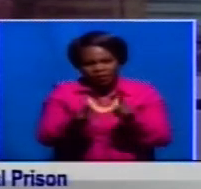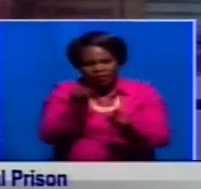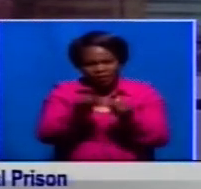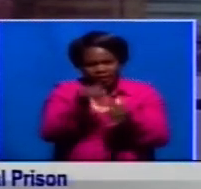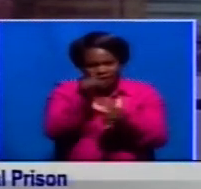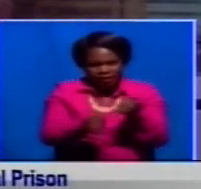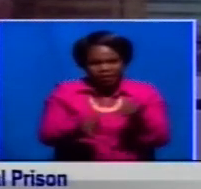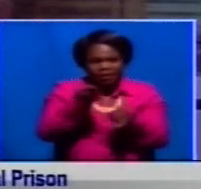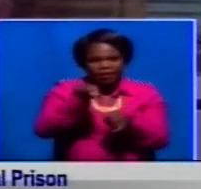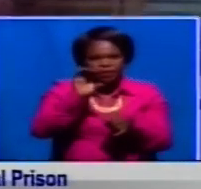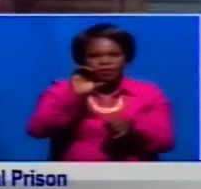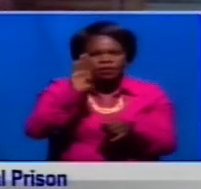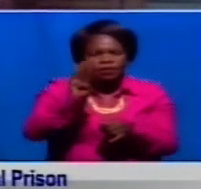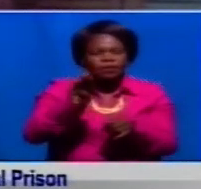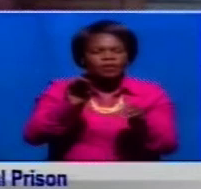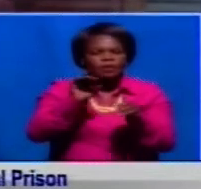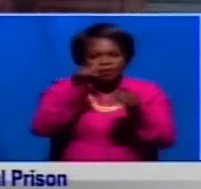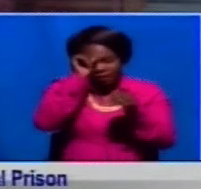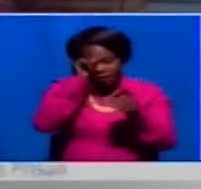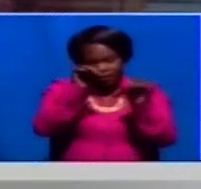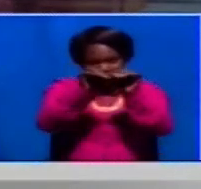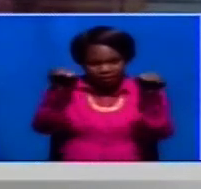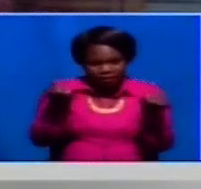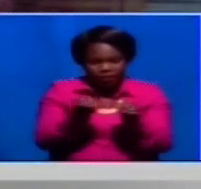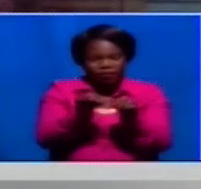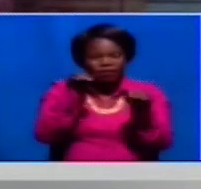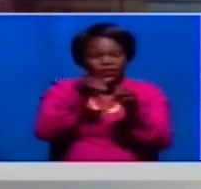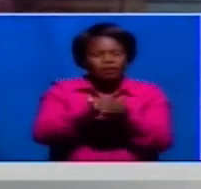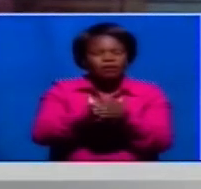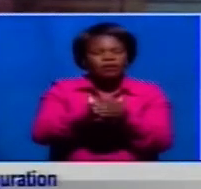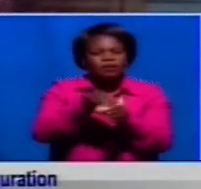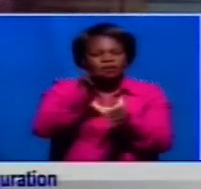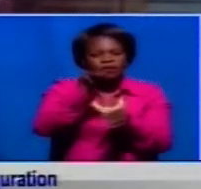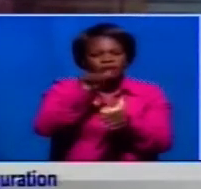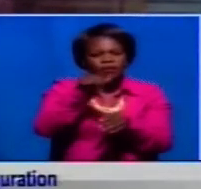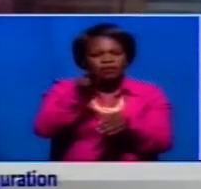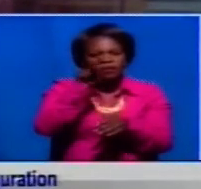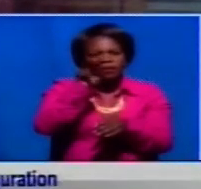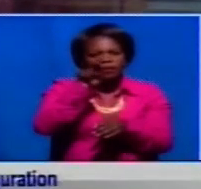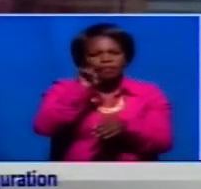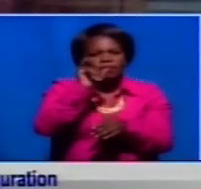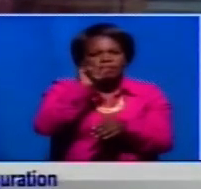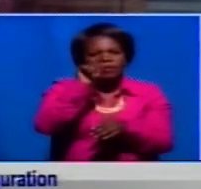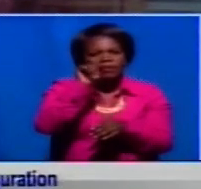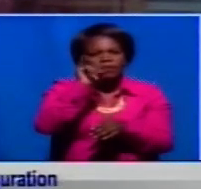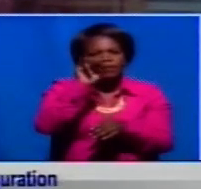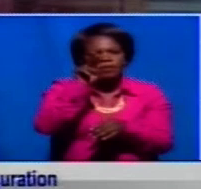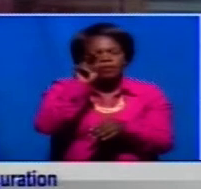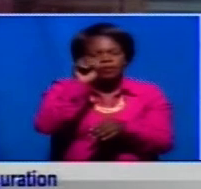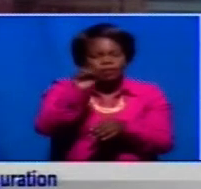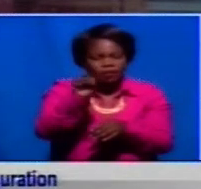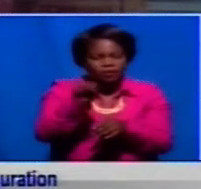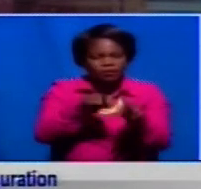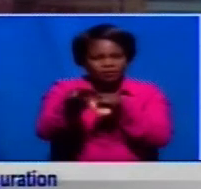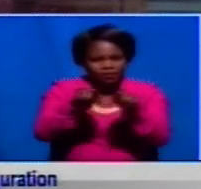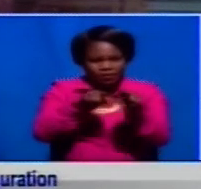just-ended MCB Indian Ocean Golf Tournament in Mauritius. Simfukwe finished second behind Albert Venter of South